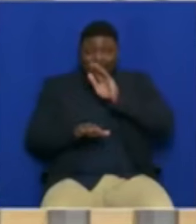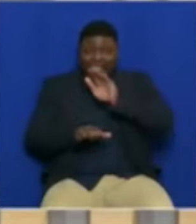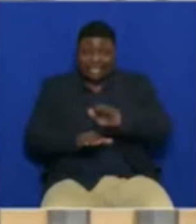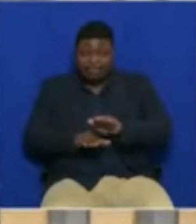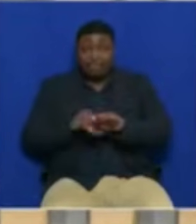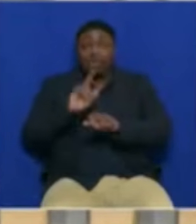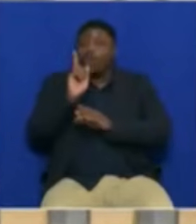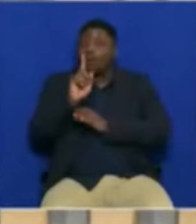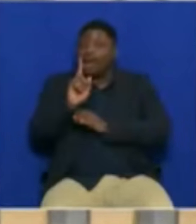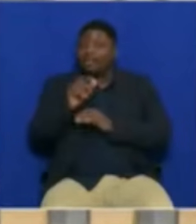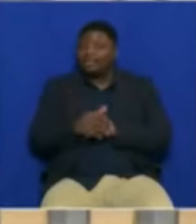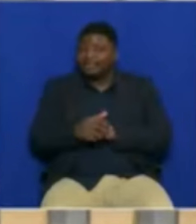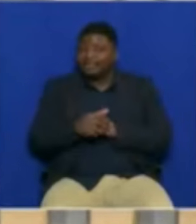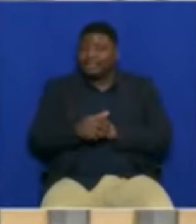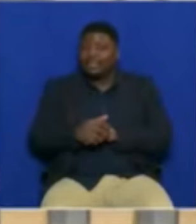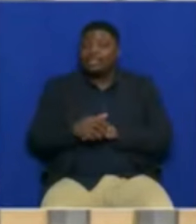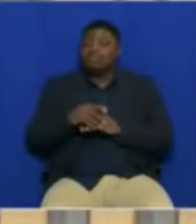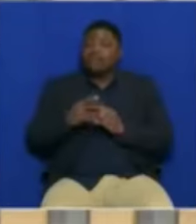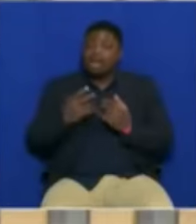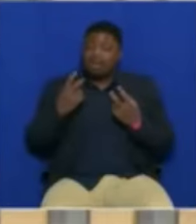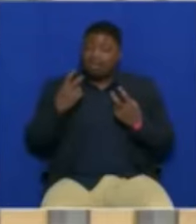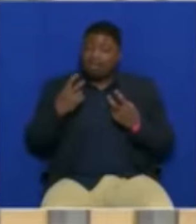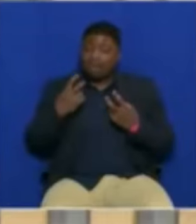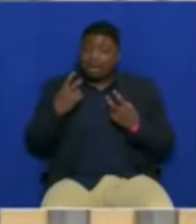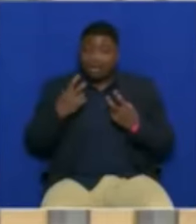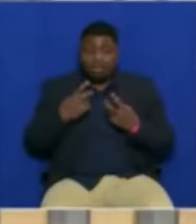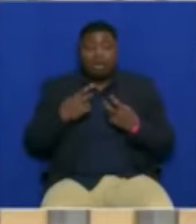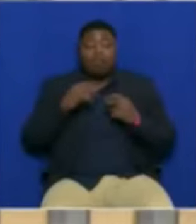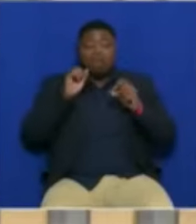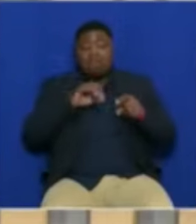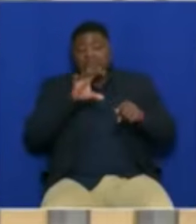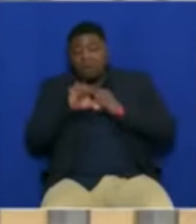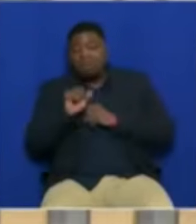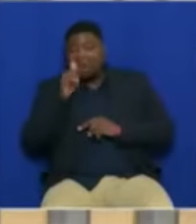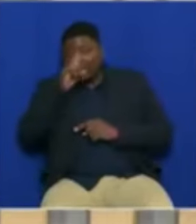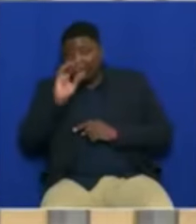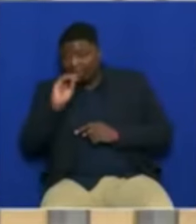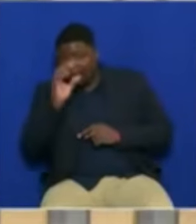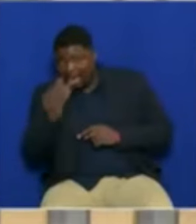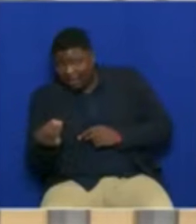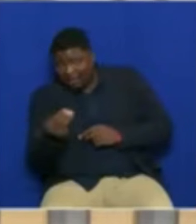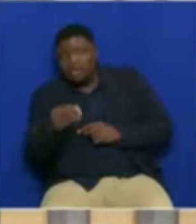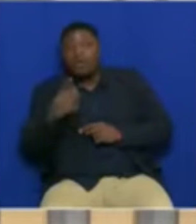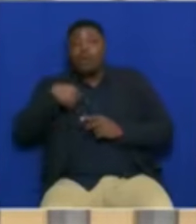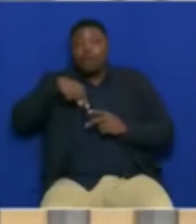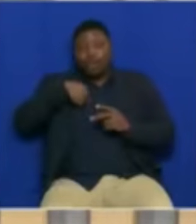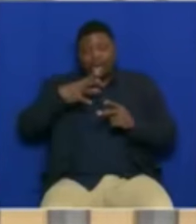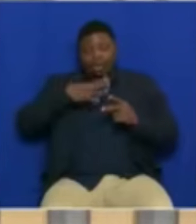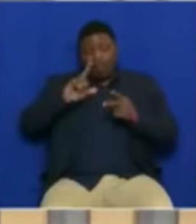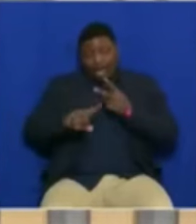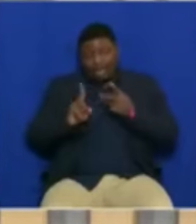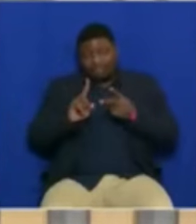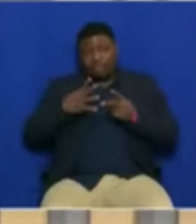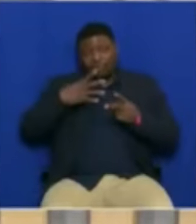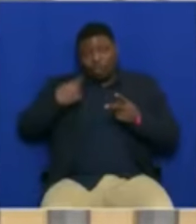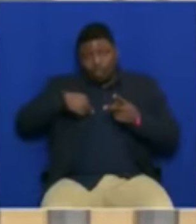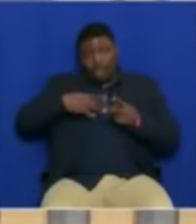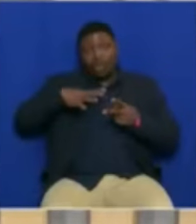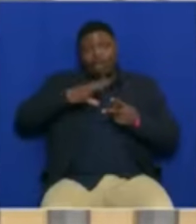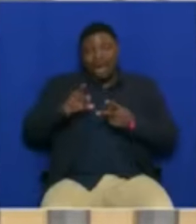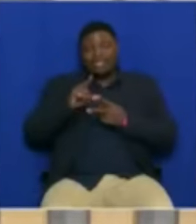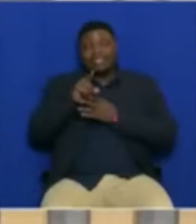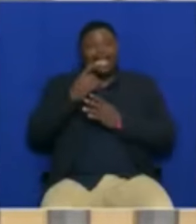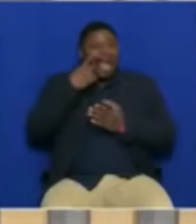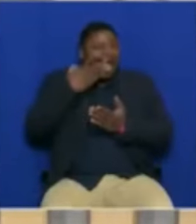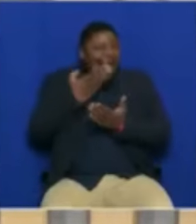supportive evidence. You will subpoena documents. So that is exactly what we did. We compiled a subpoena and we served documents